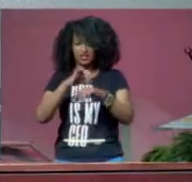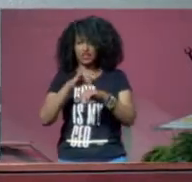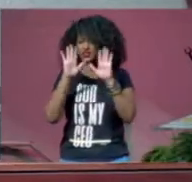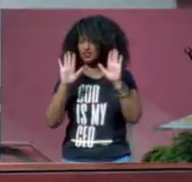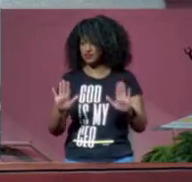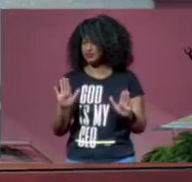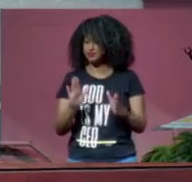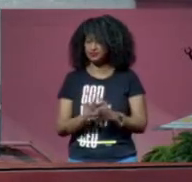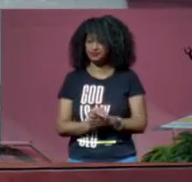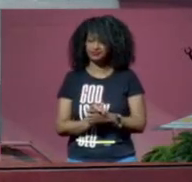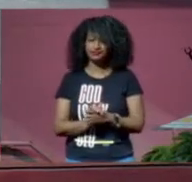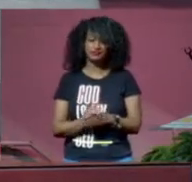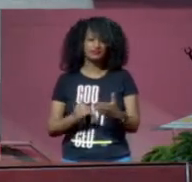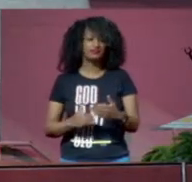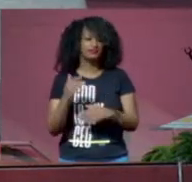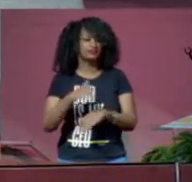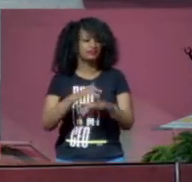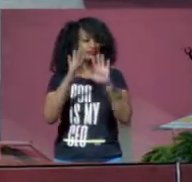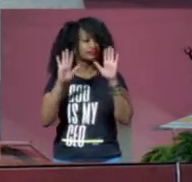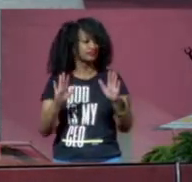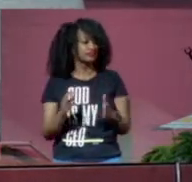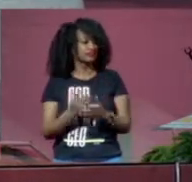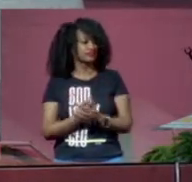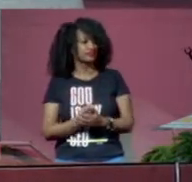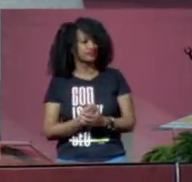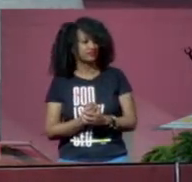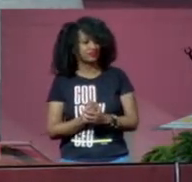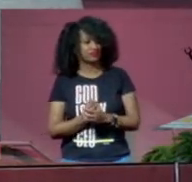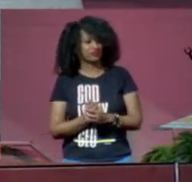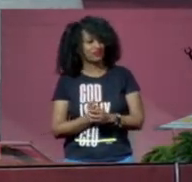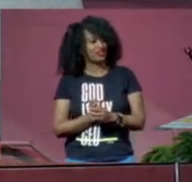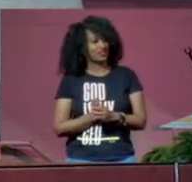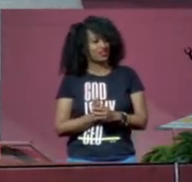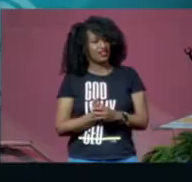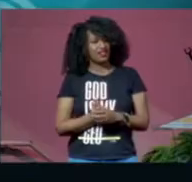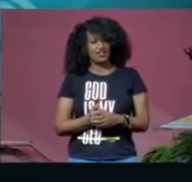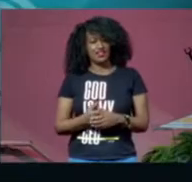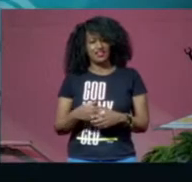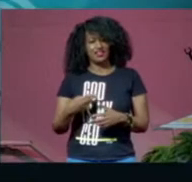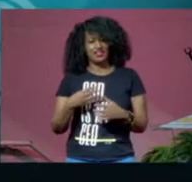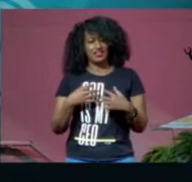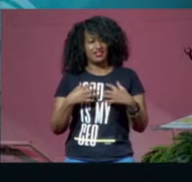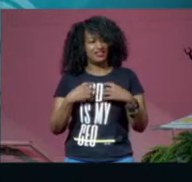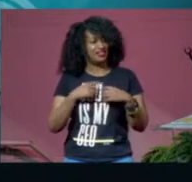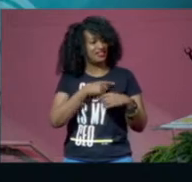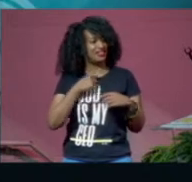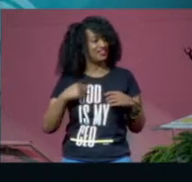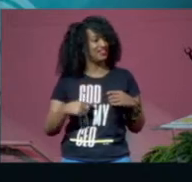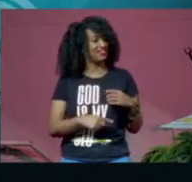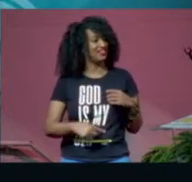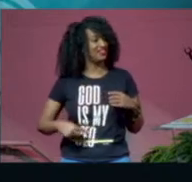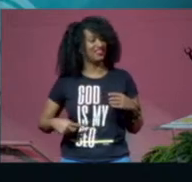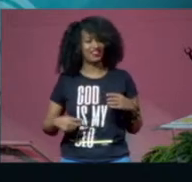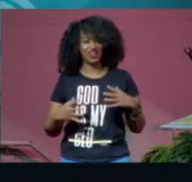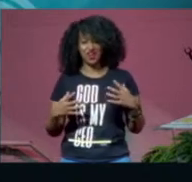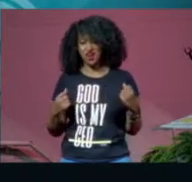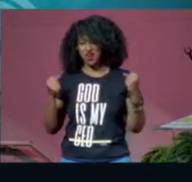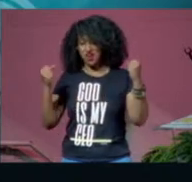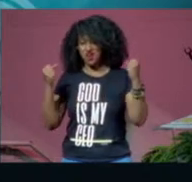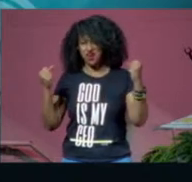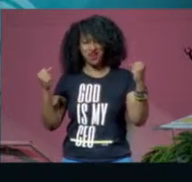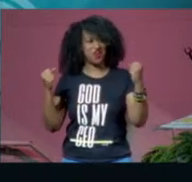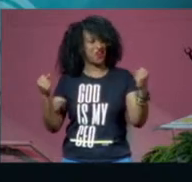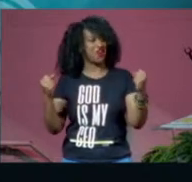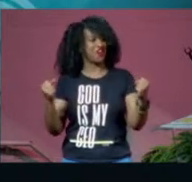special because next Sunday is, somebody say, Superhero Sunday. Yeah, y'all didn't get excited like I thought you would. Y'all